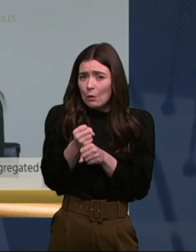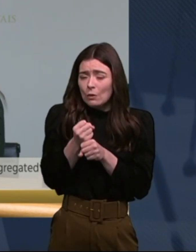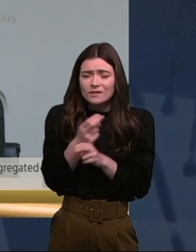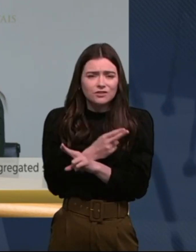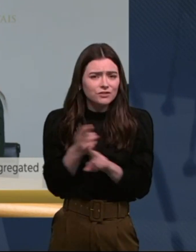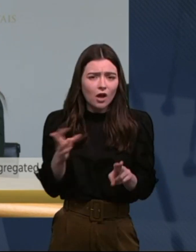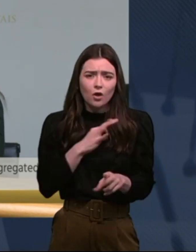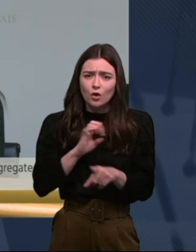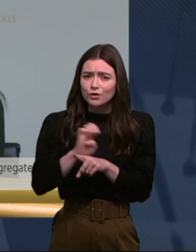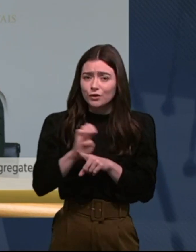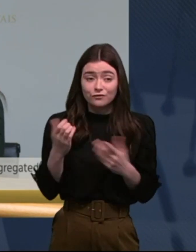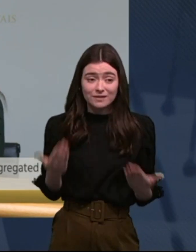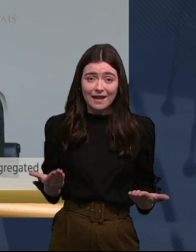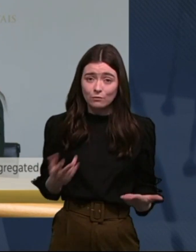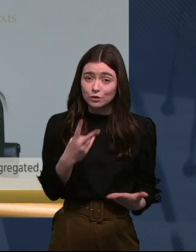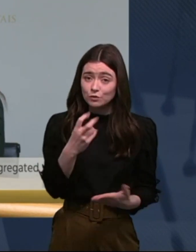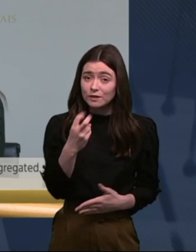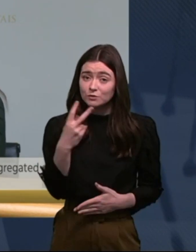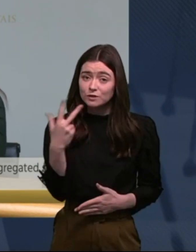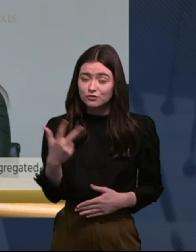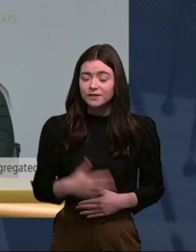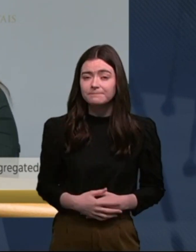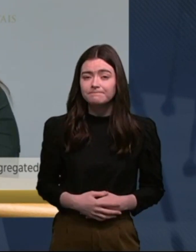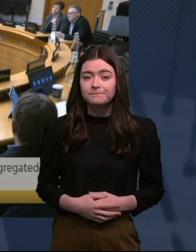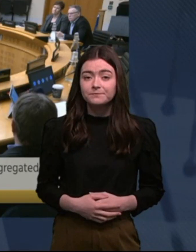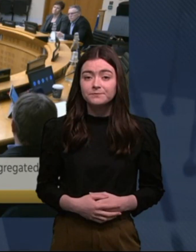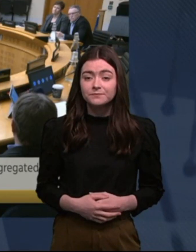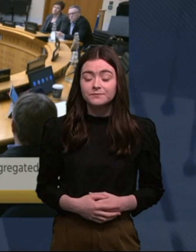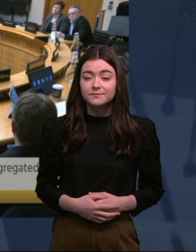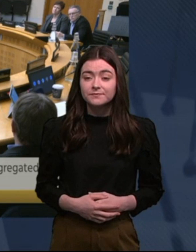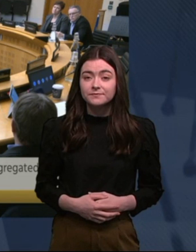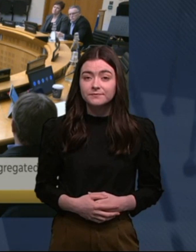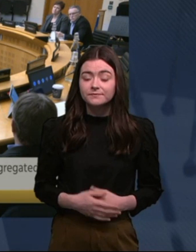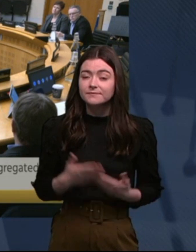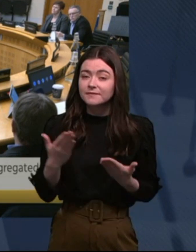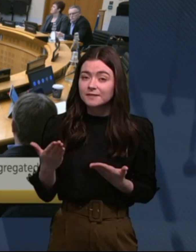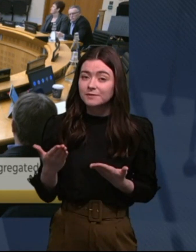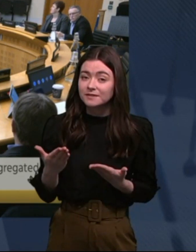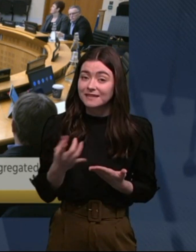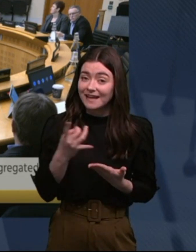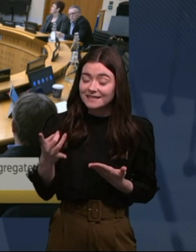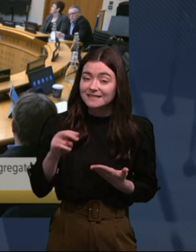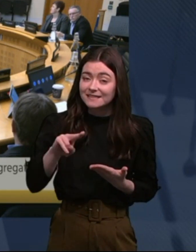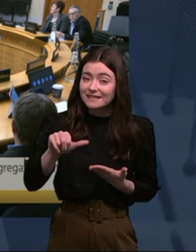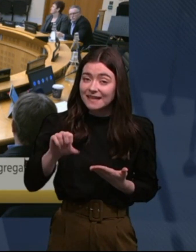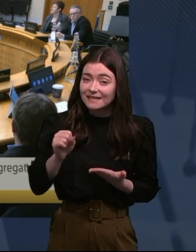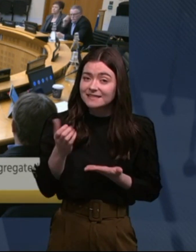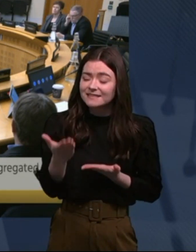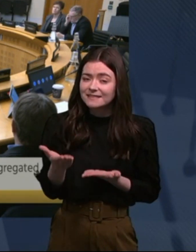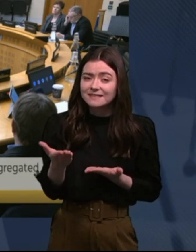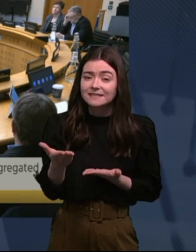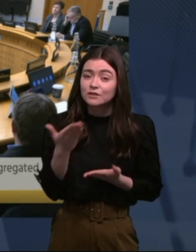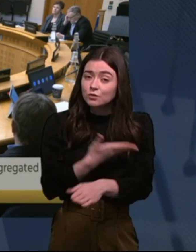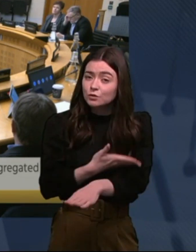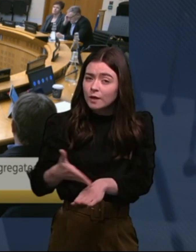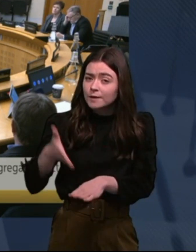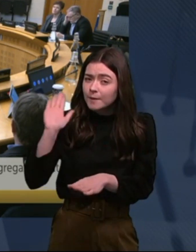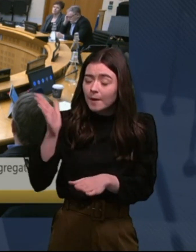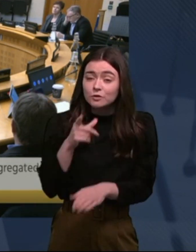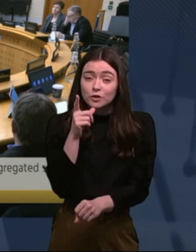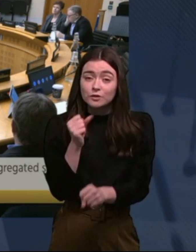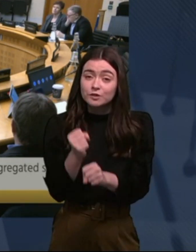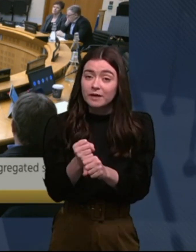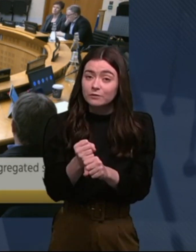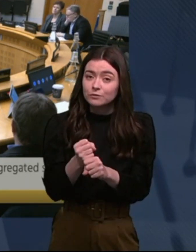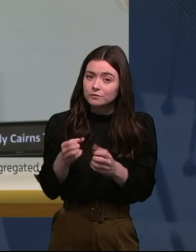not good enough in 2023. Thank you. Brings me on to the National Advocacy Service. In your opening statement, you made reference to the